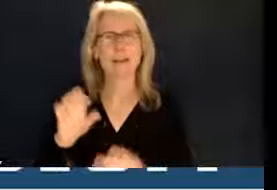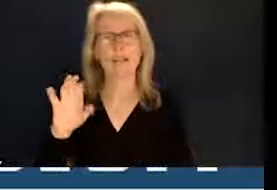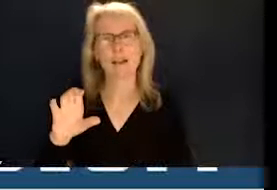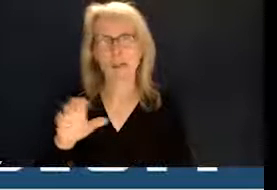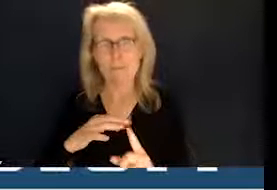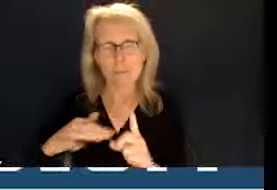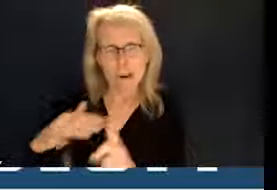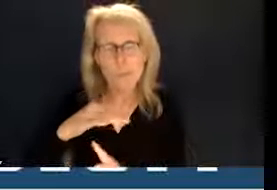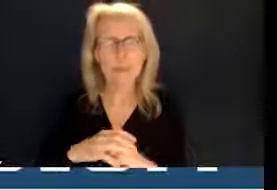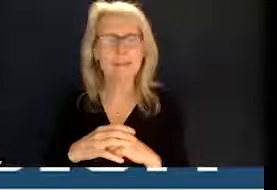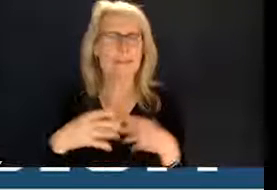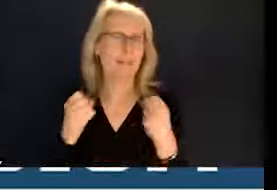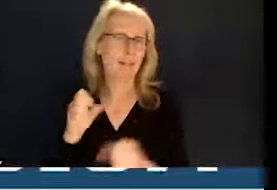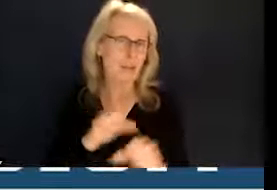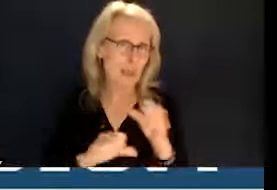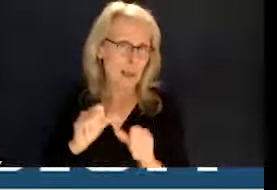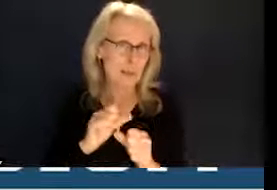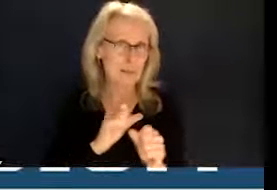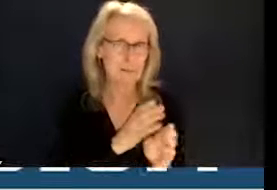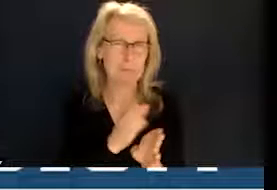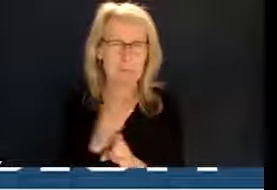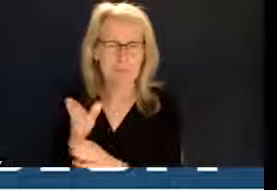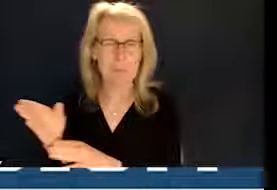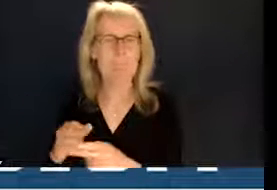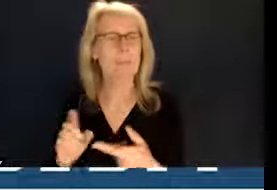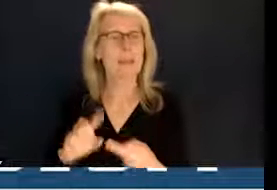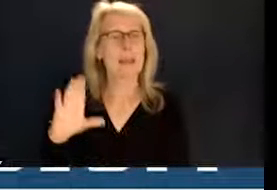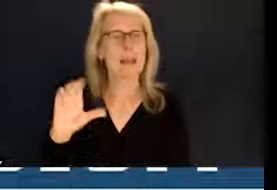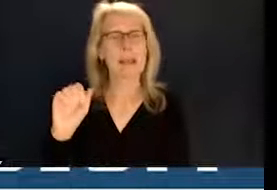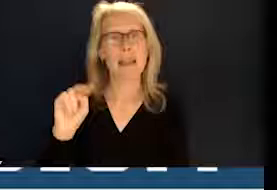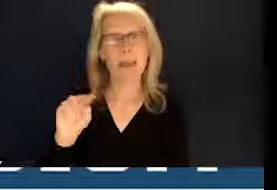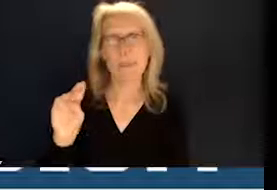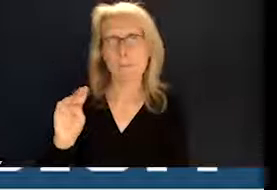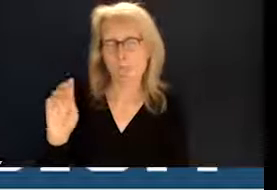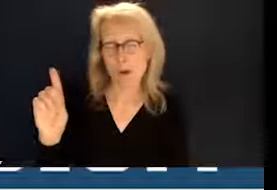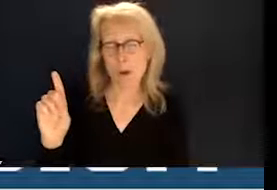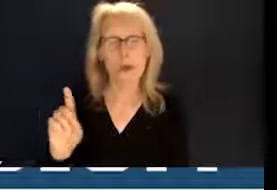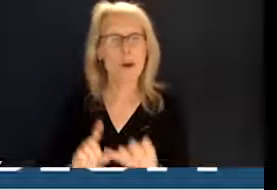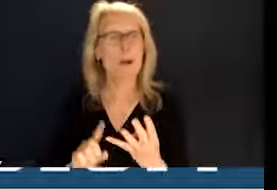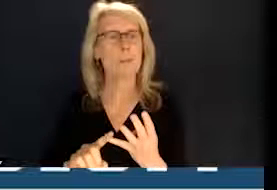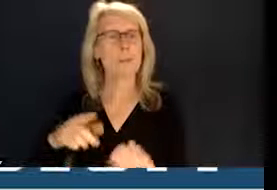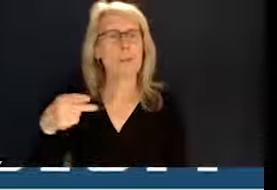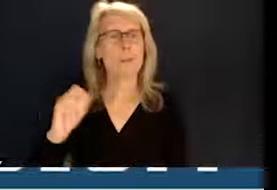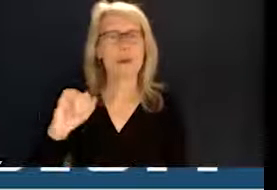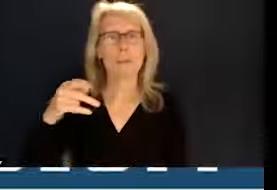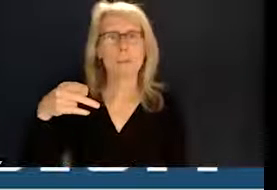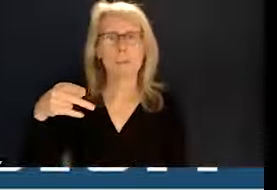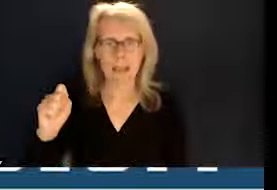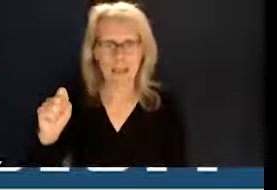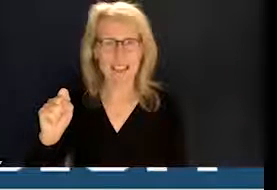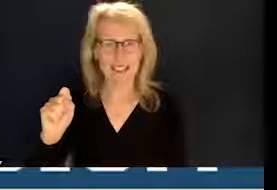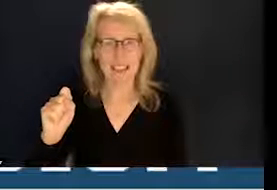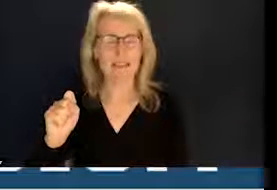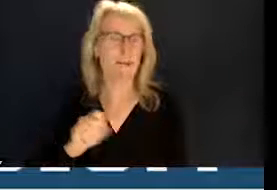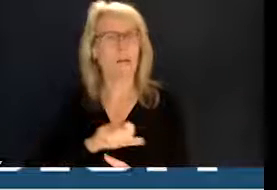Faculty of Health Sciences, support from CanMod, and the Pacific Institute on Pathogens, Pandemics, and Society, among